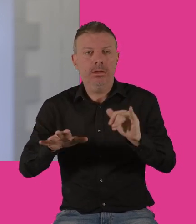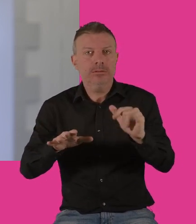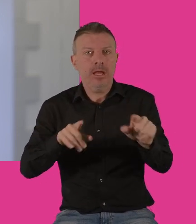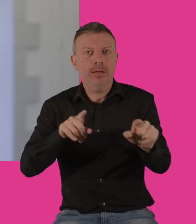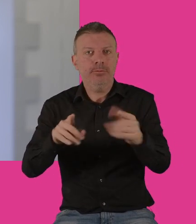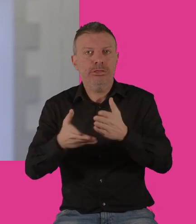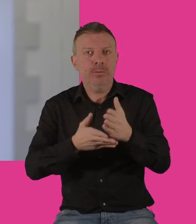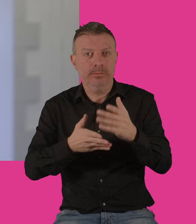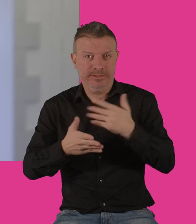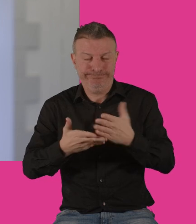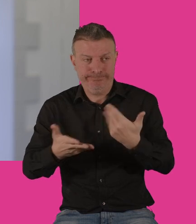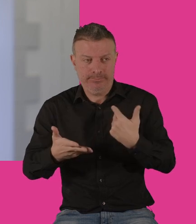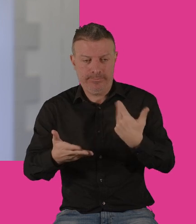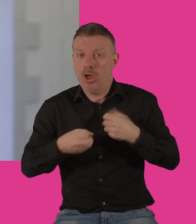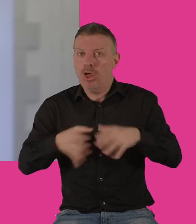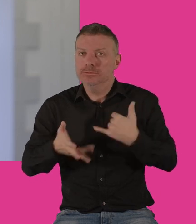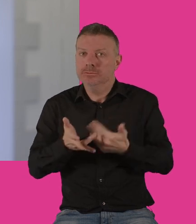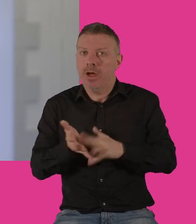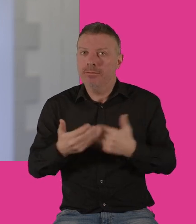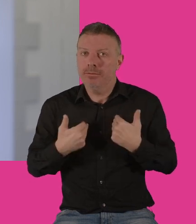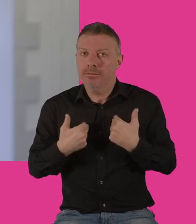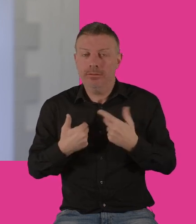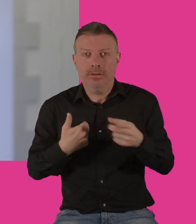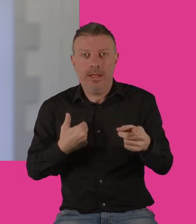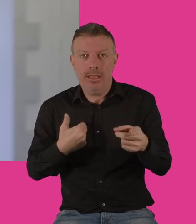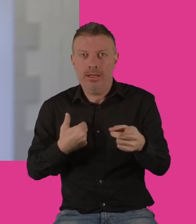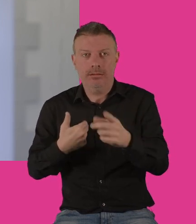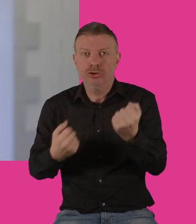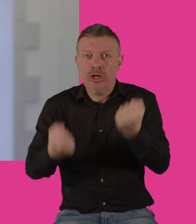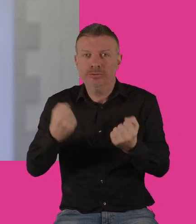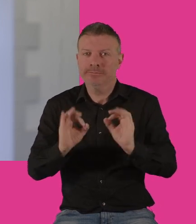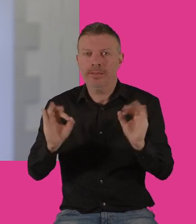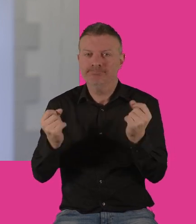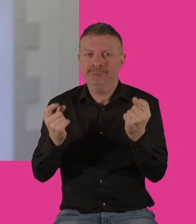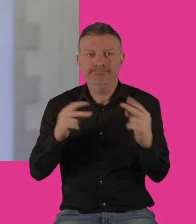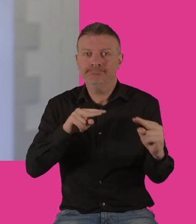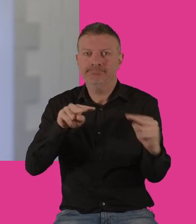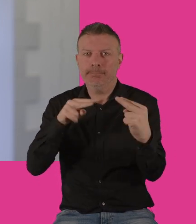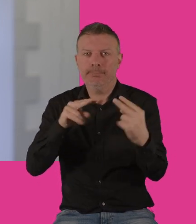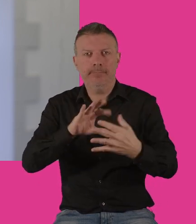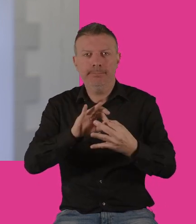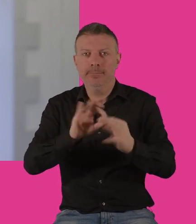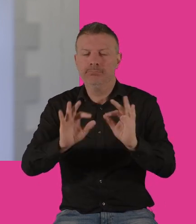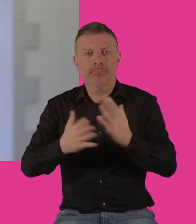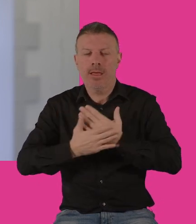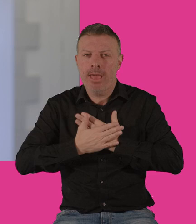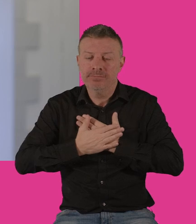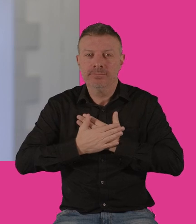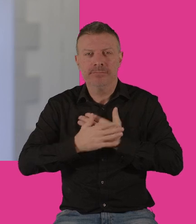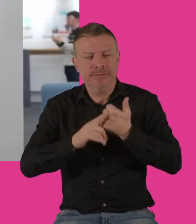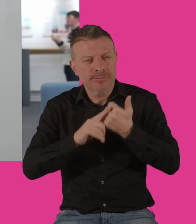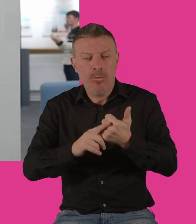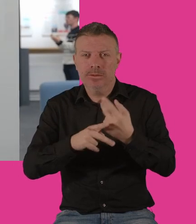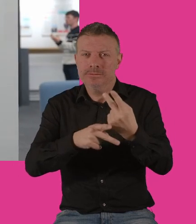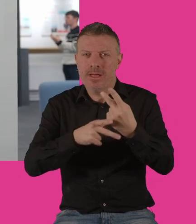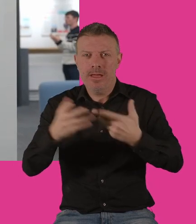been through what I had been through after we lost our son, there was no judgment. There was nothing other than love,